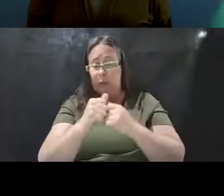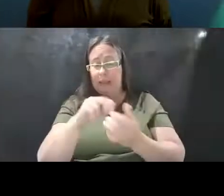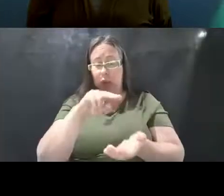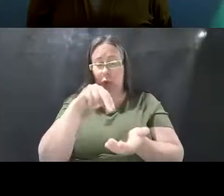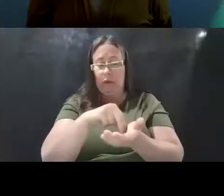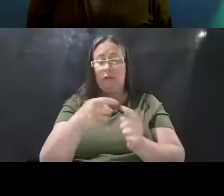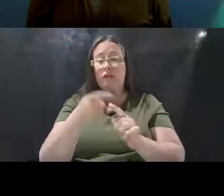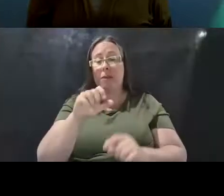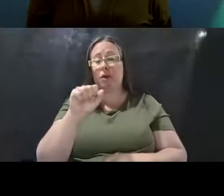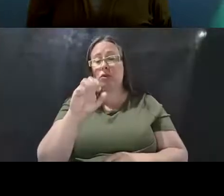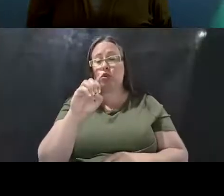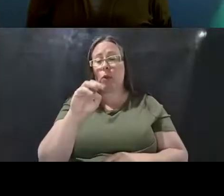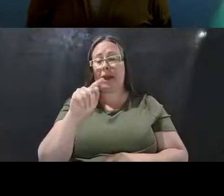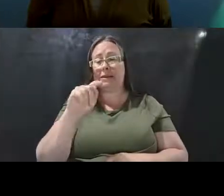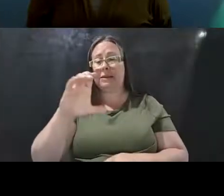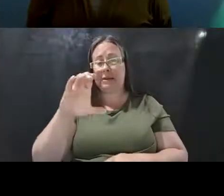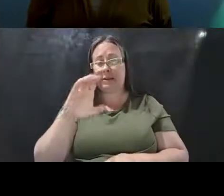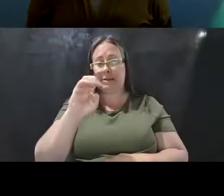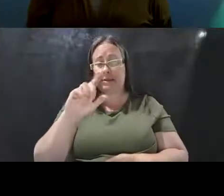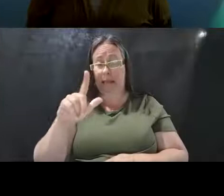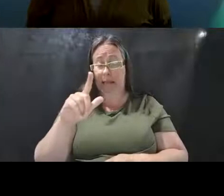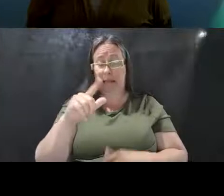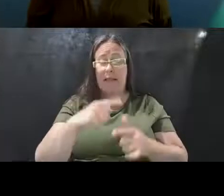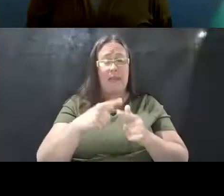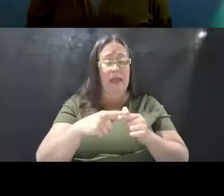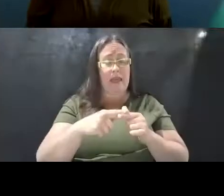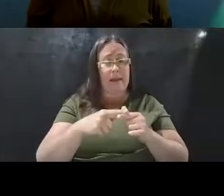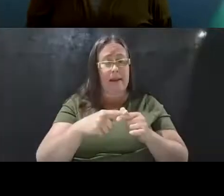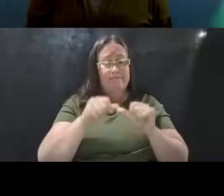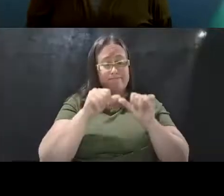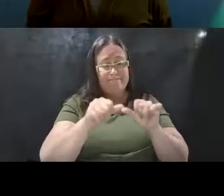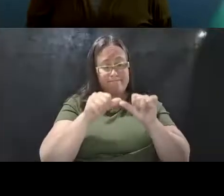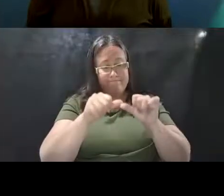the somatic cell. He incubated that